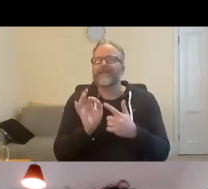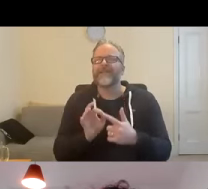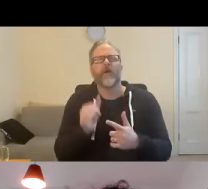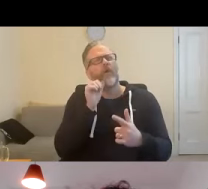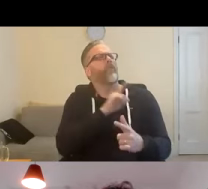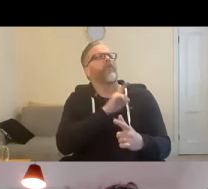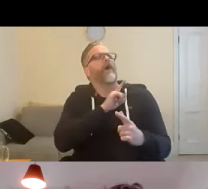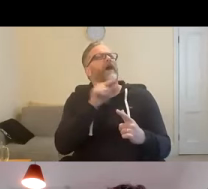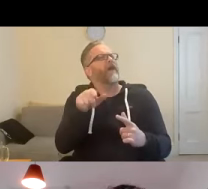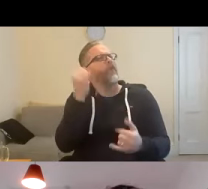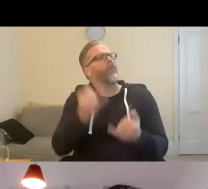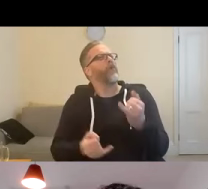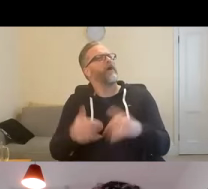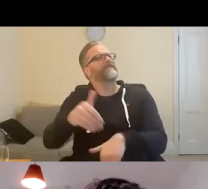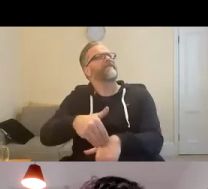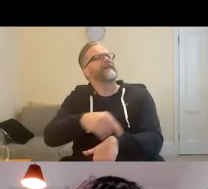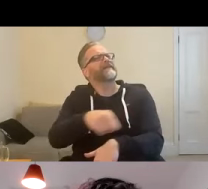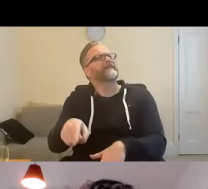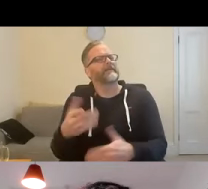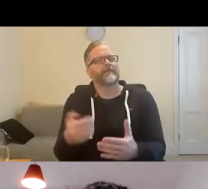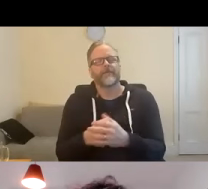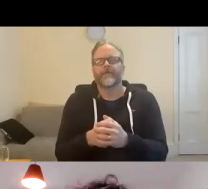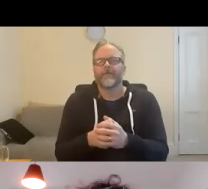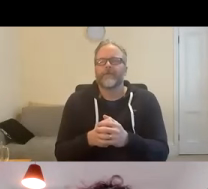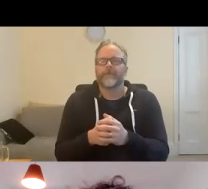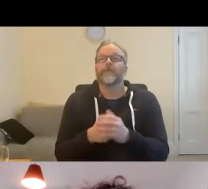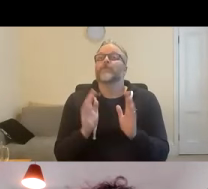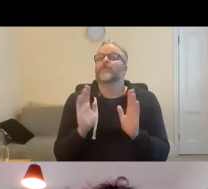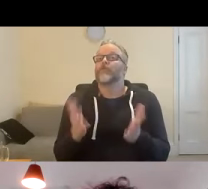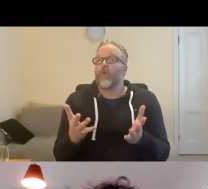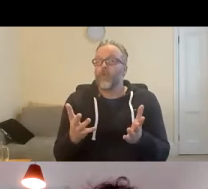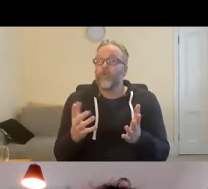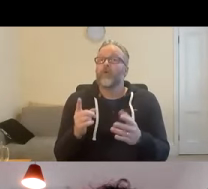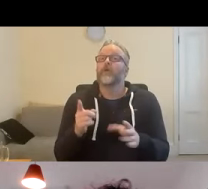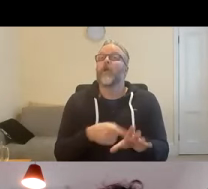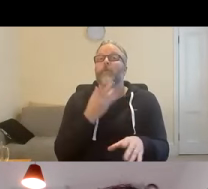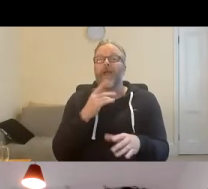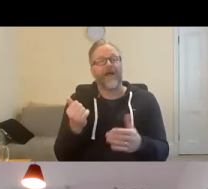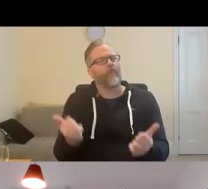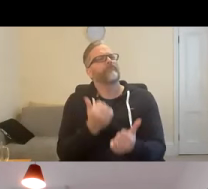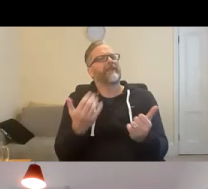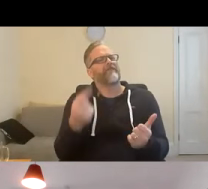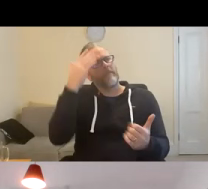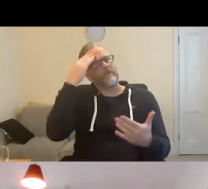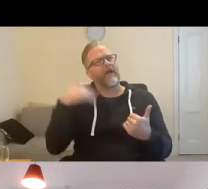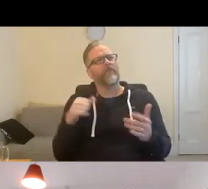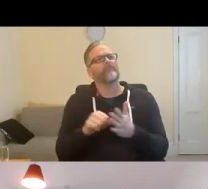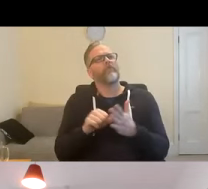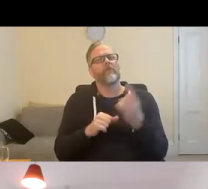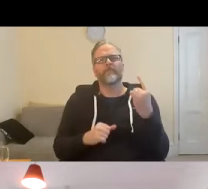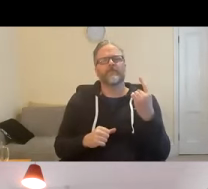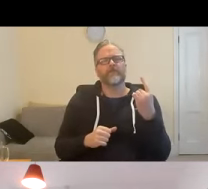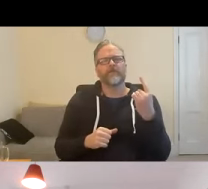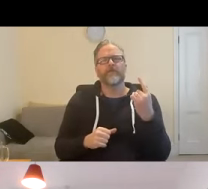of why they've been differentially impacted. So for those with pre-existing mental health problems, they've had